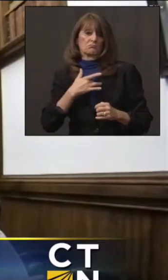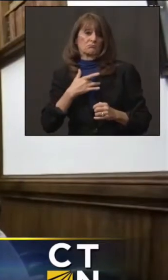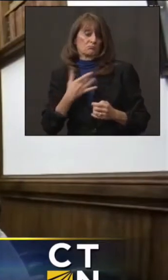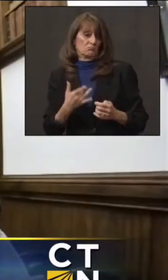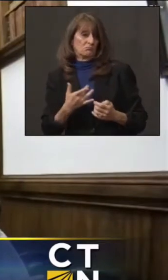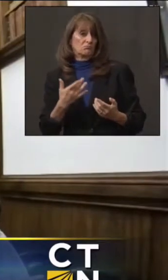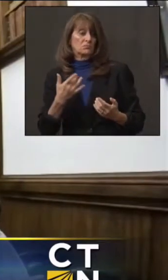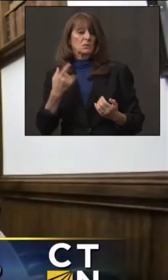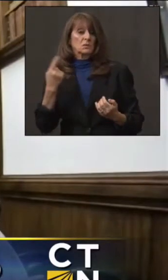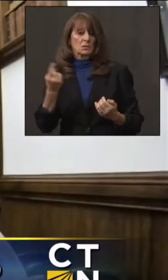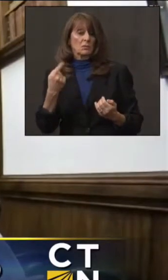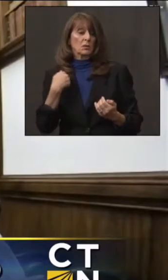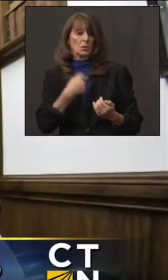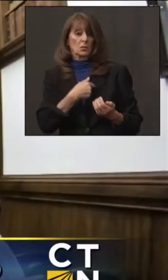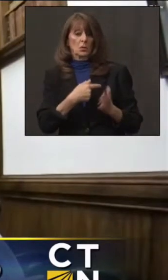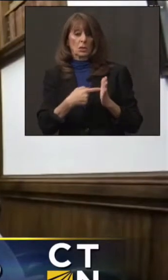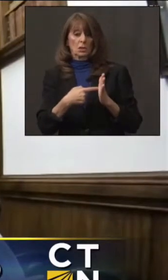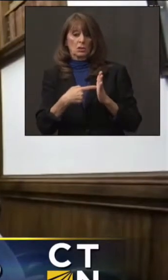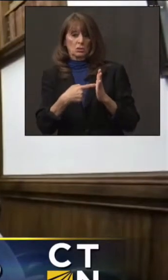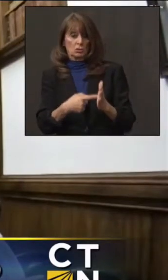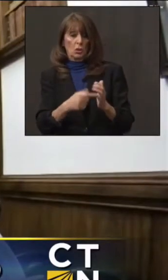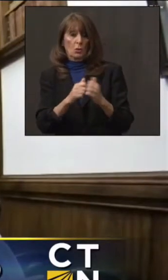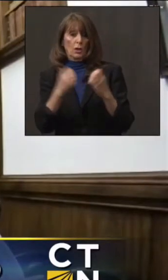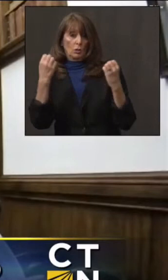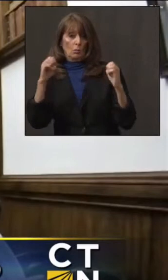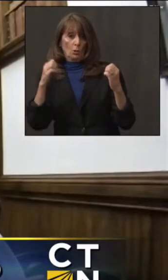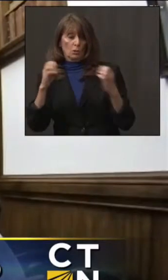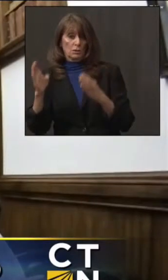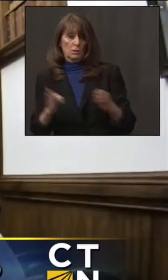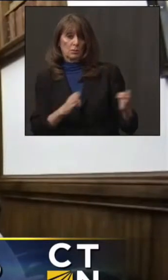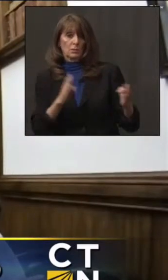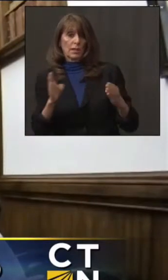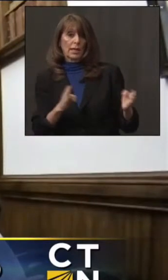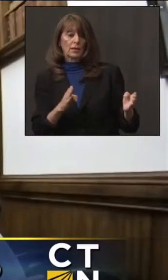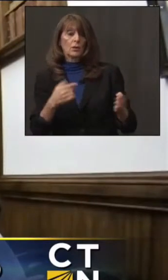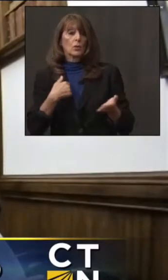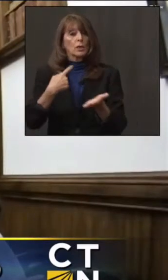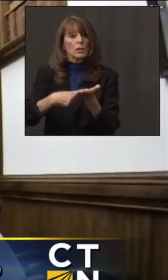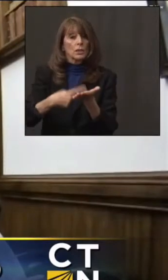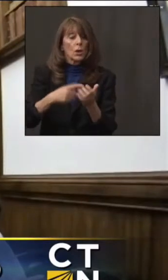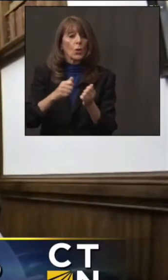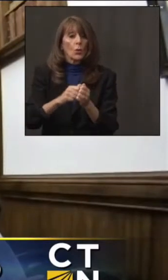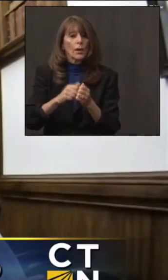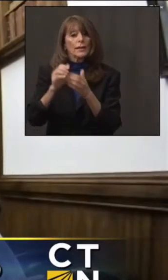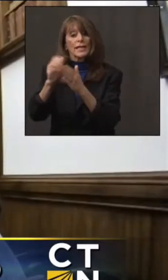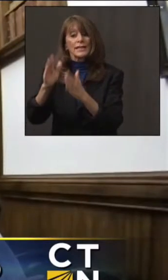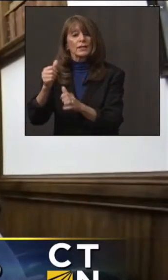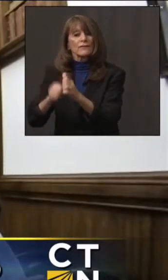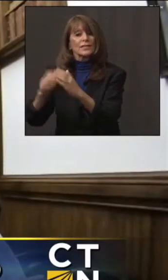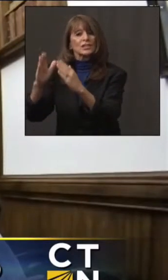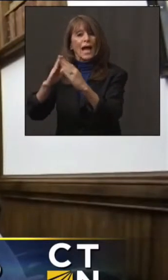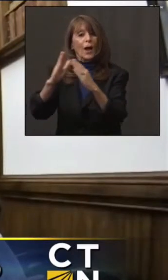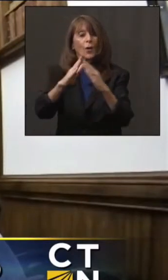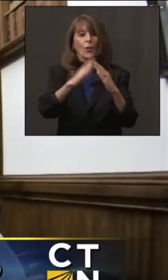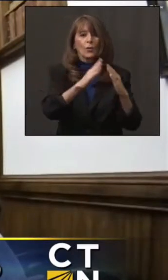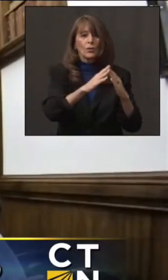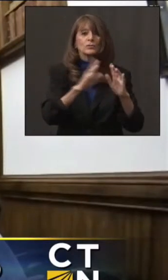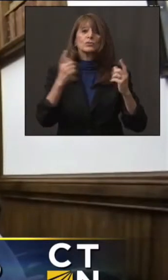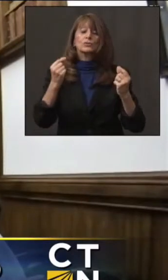that we've always shown with our emergency powers is that we talk to the very constituents that are affected. And so we're going to first